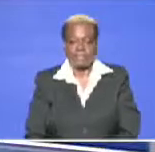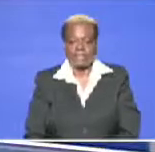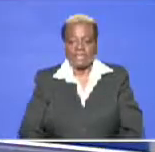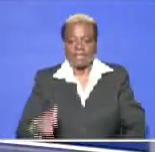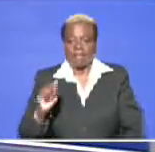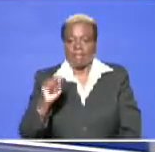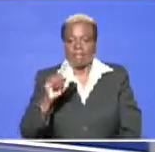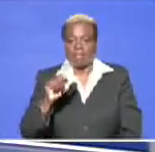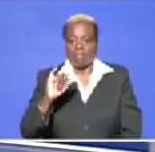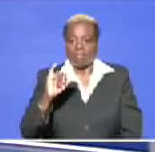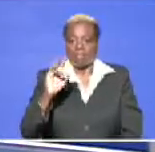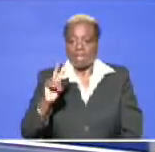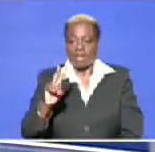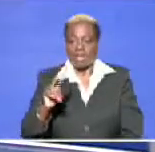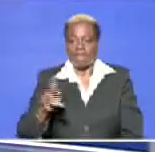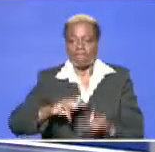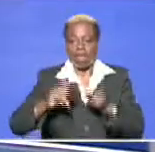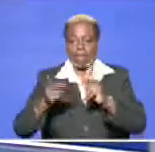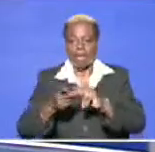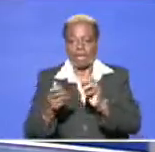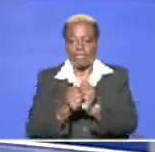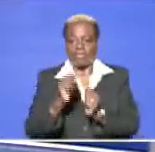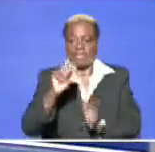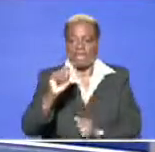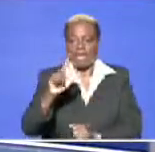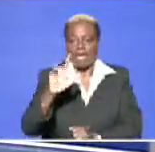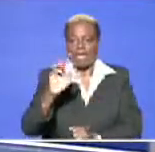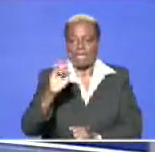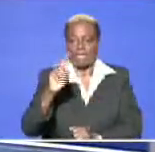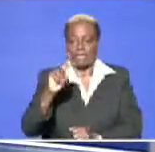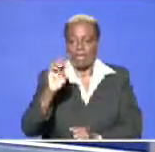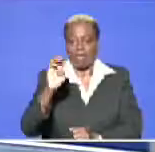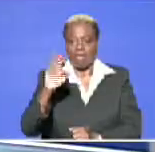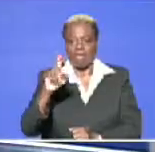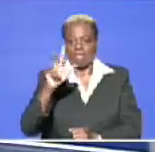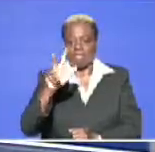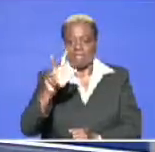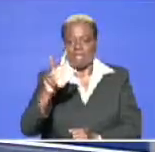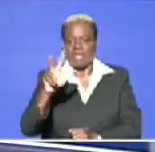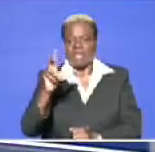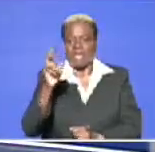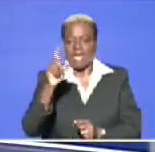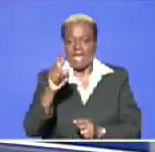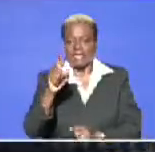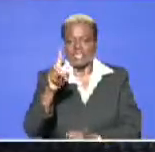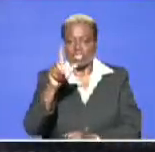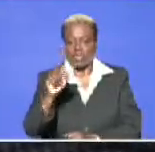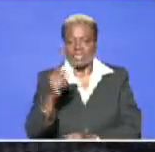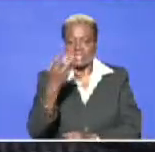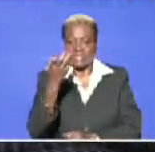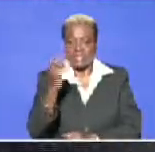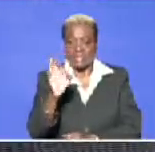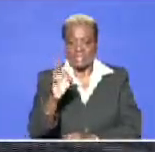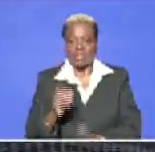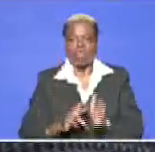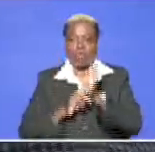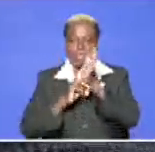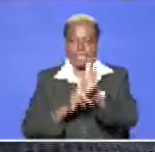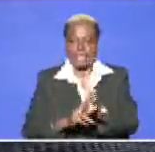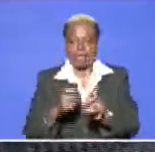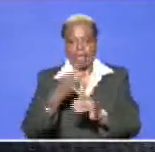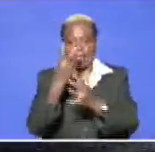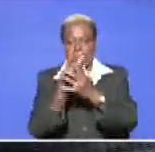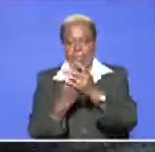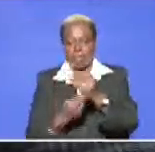Aliv has partnered with electronics brand Alcatel to officially launch the Alcatel 3X 2019. Representatives from both companies said during a